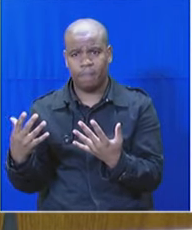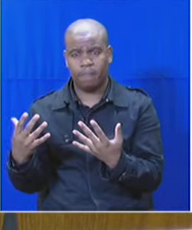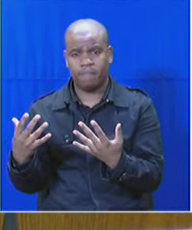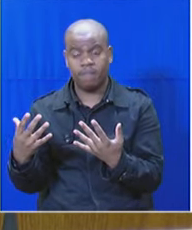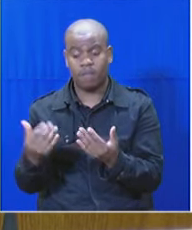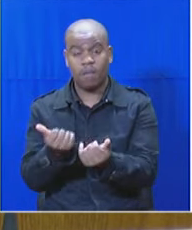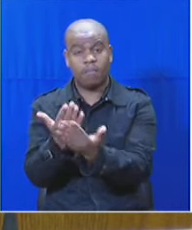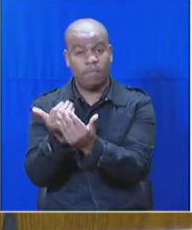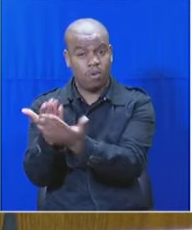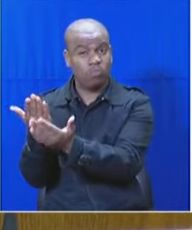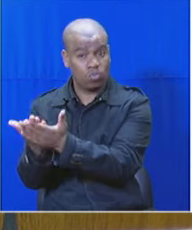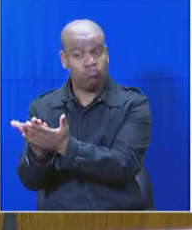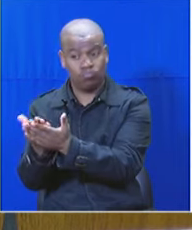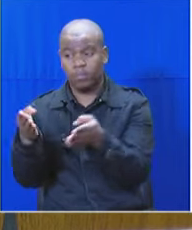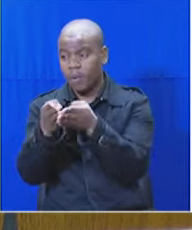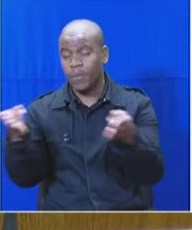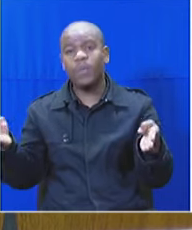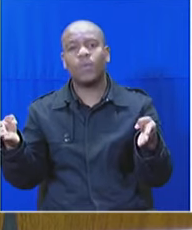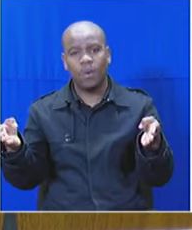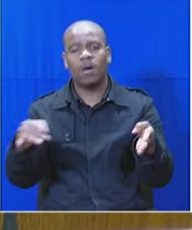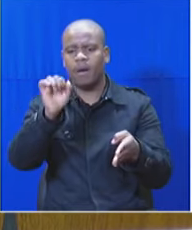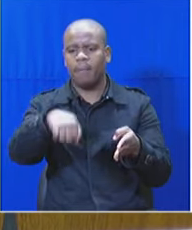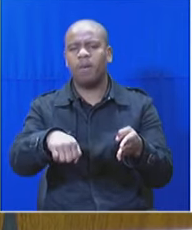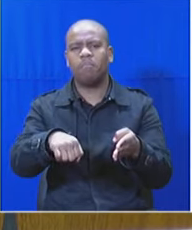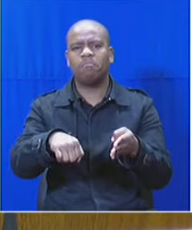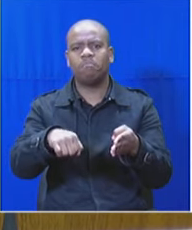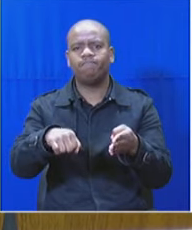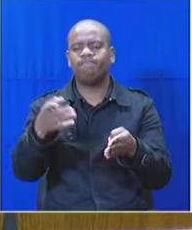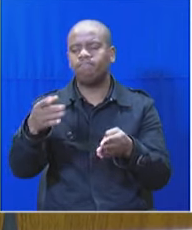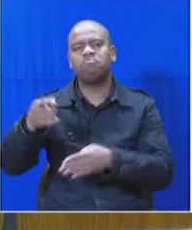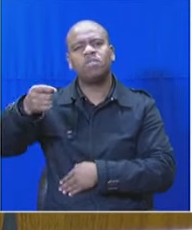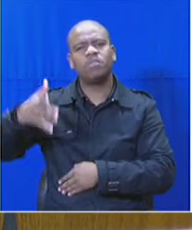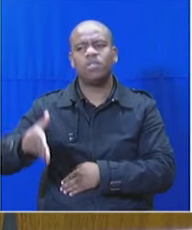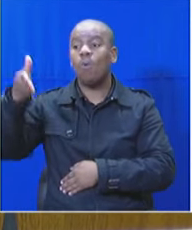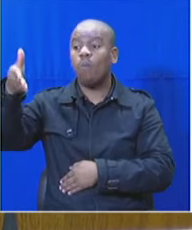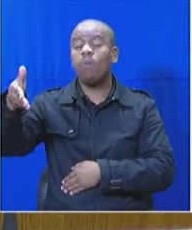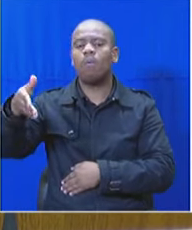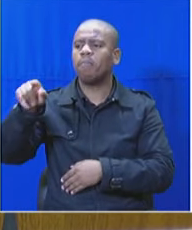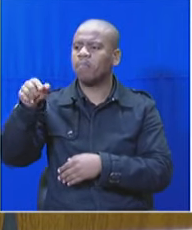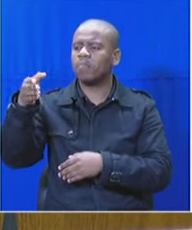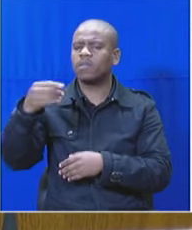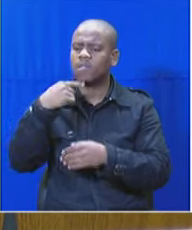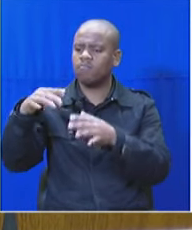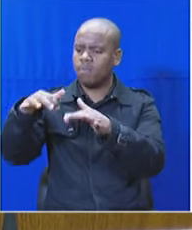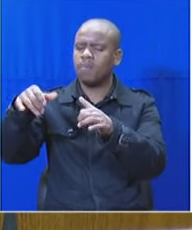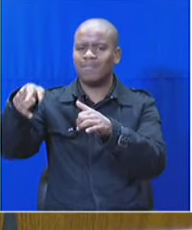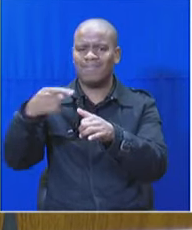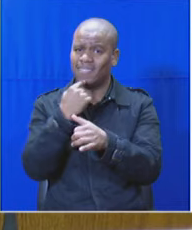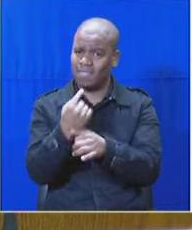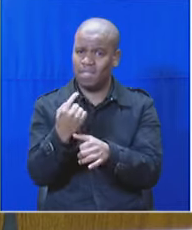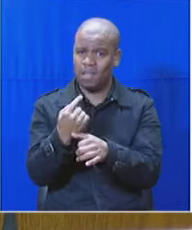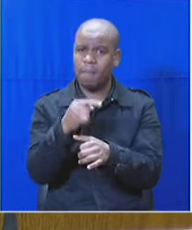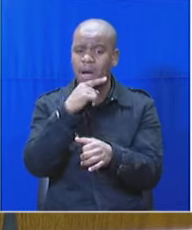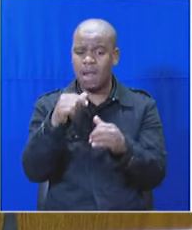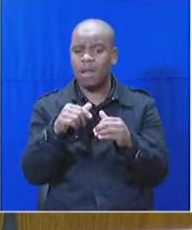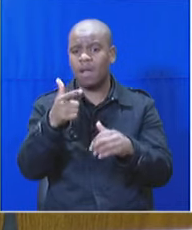such proposals, Honorable Chair. In the speech, we set it out in terms of who says what. But with regard to land ceilings,